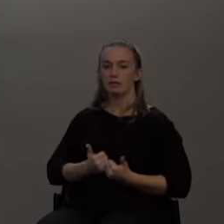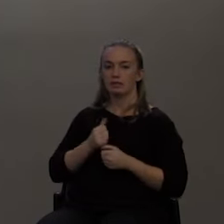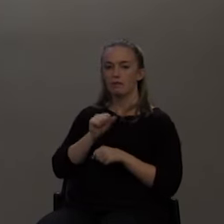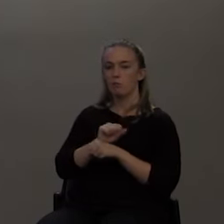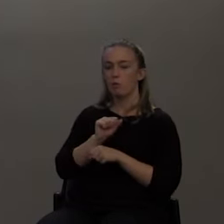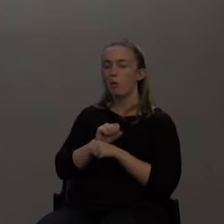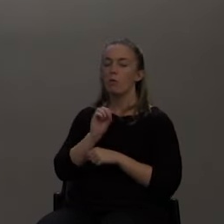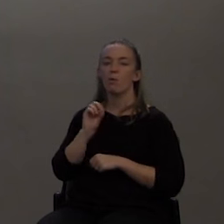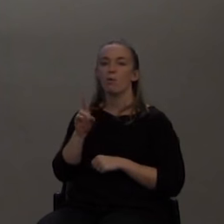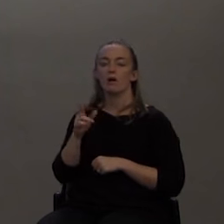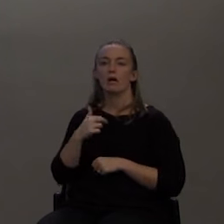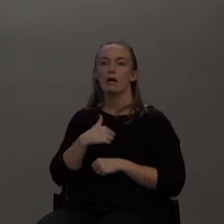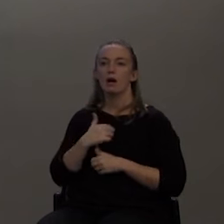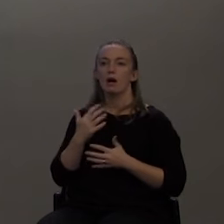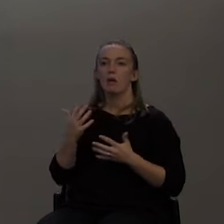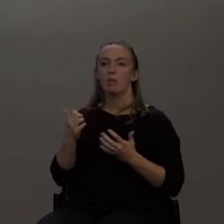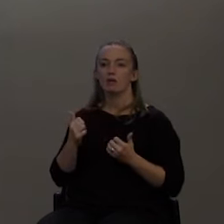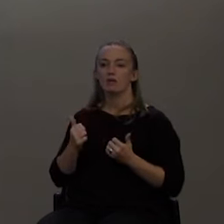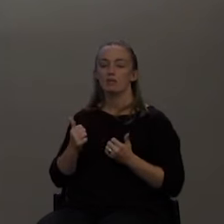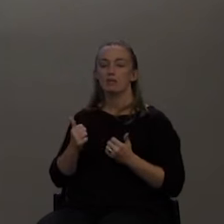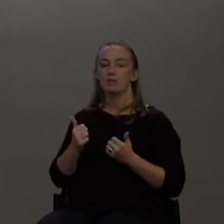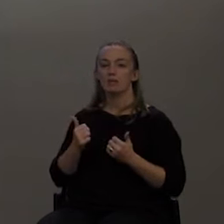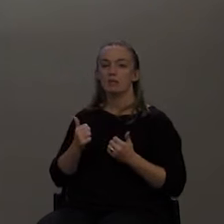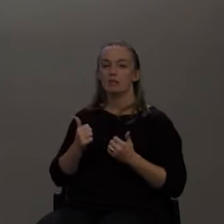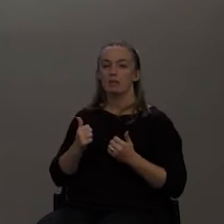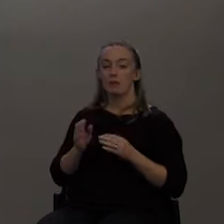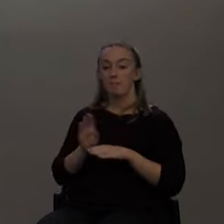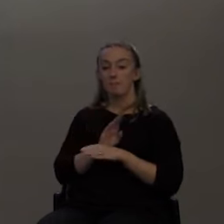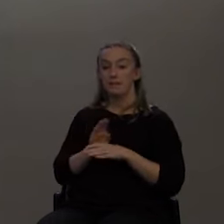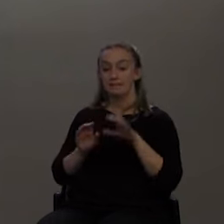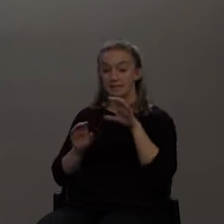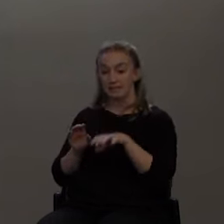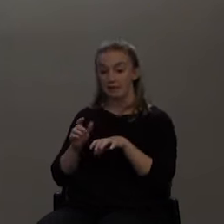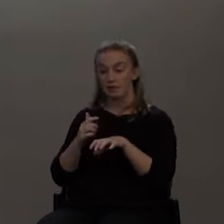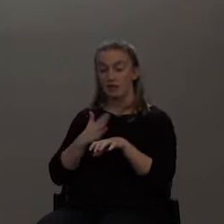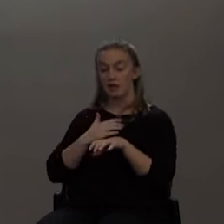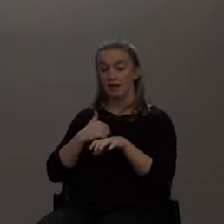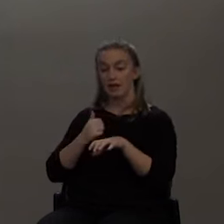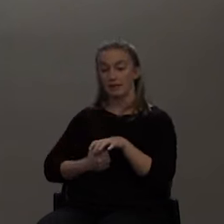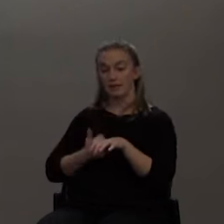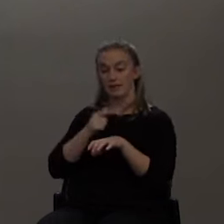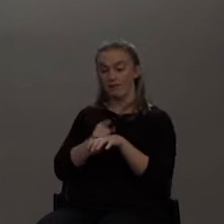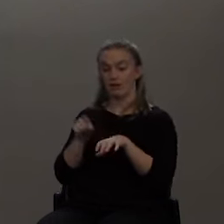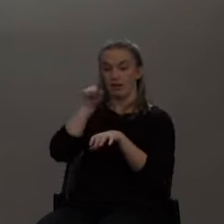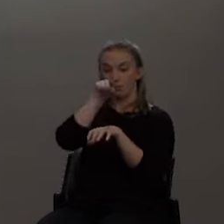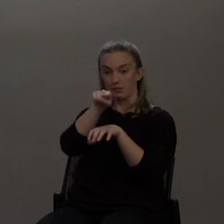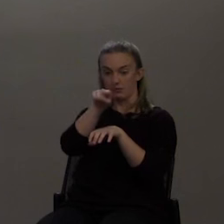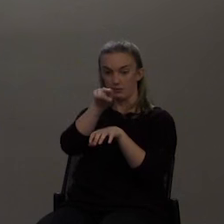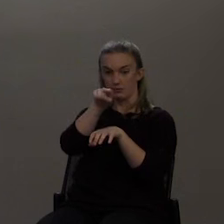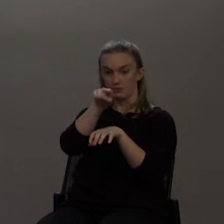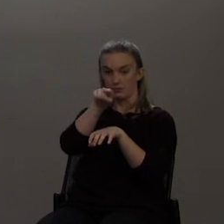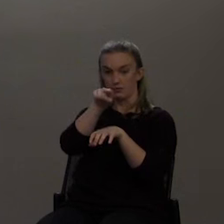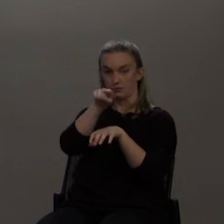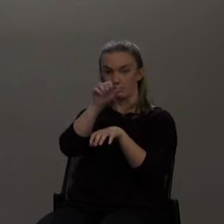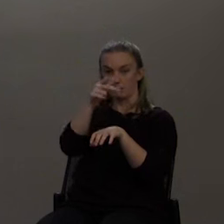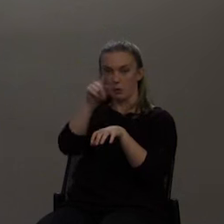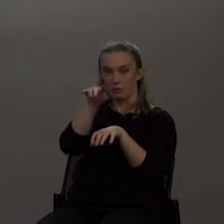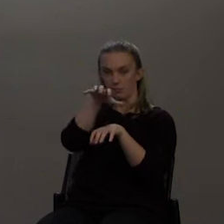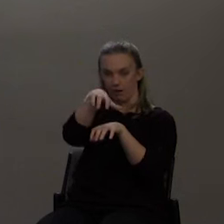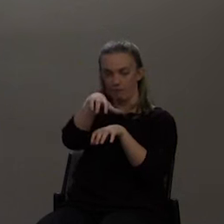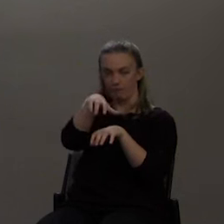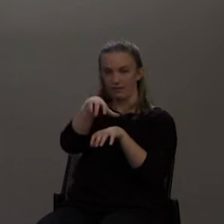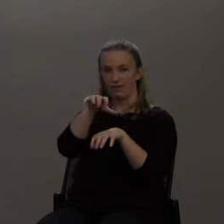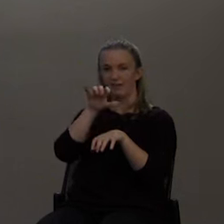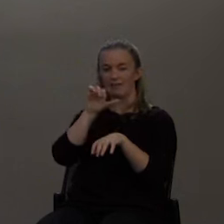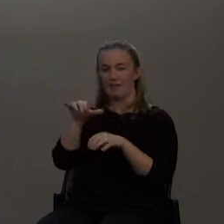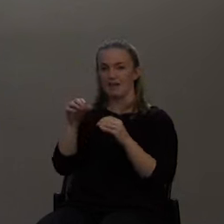live in the space above and have my business downstairs, that supersedes sometimes the